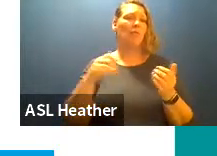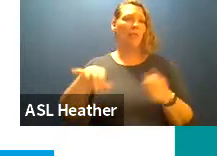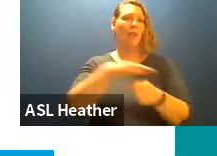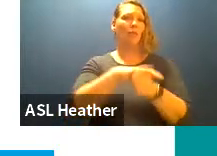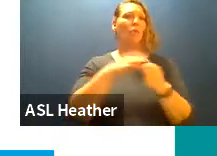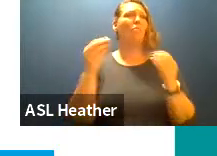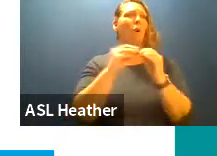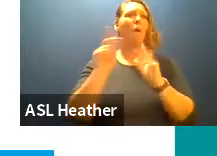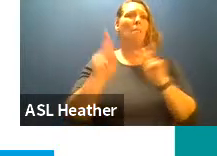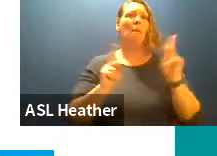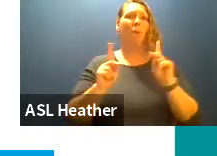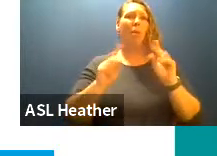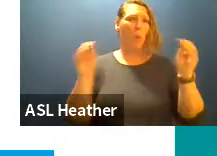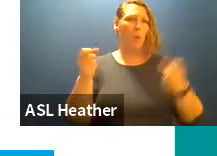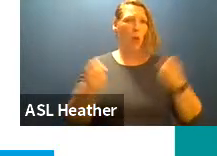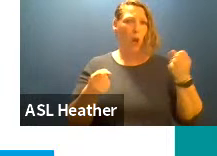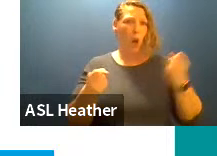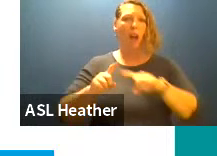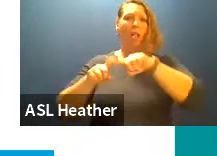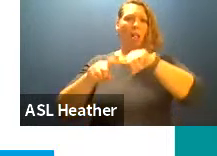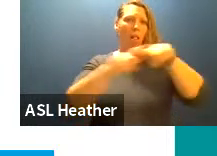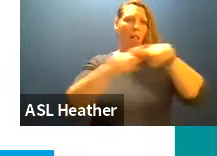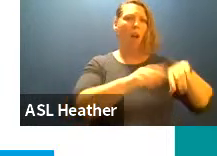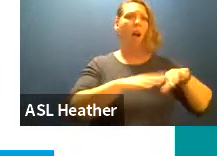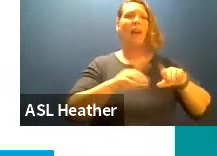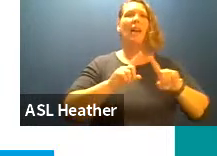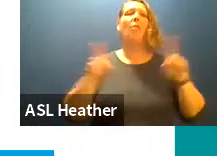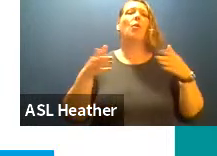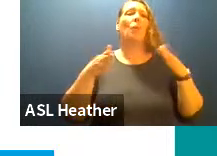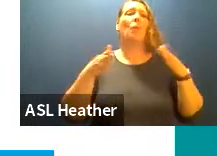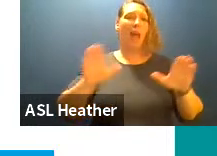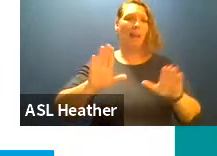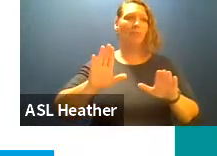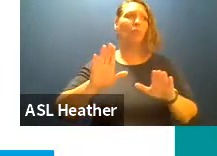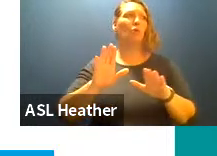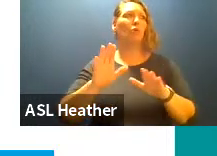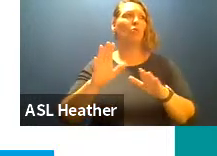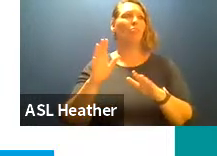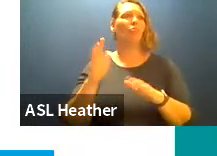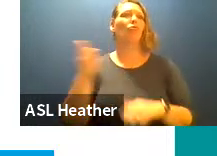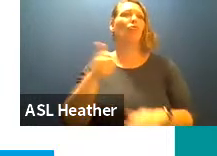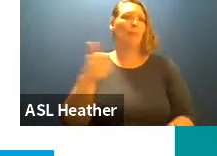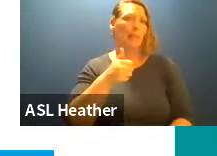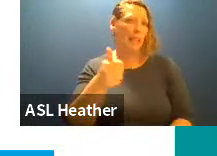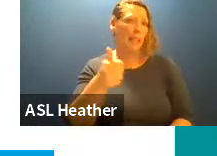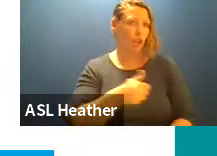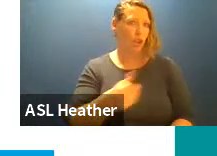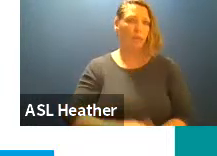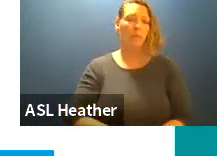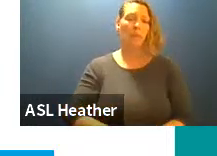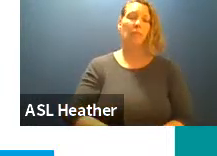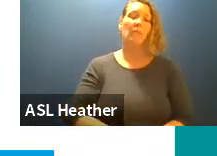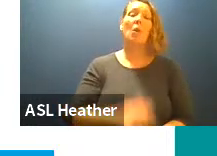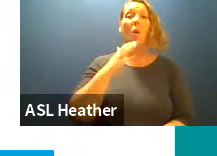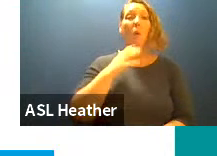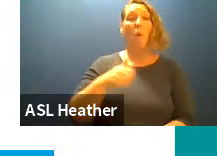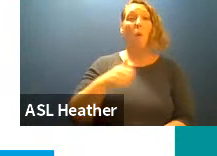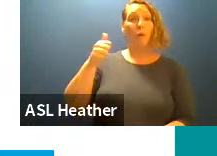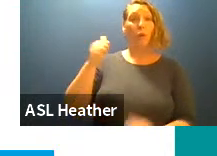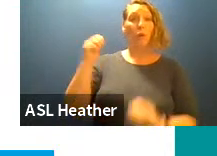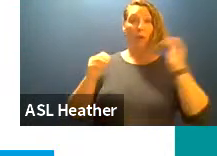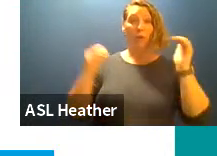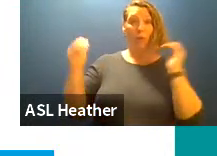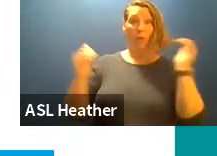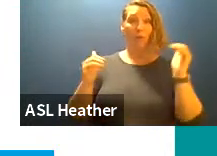have a car, and so they rely on other means to meet their transportation needs. Older adults, similar to people